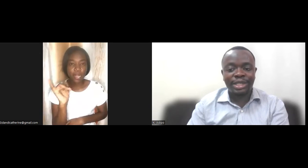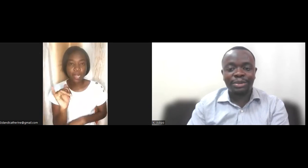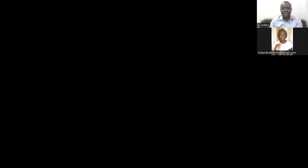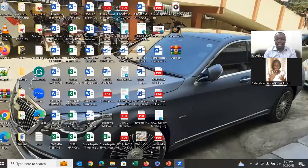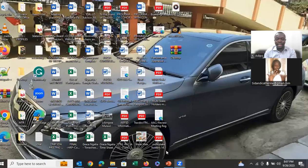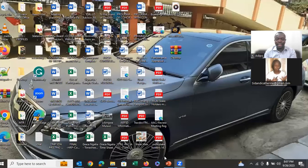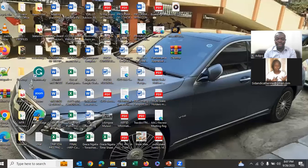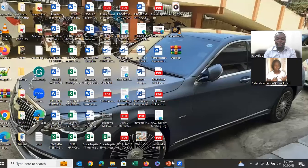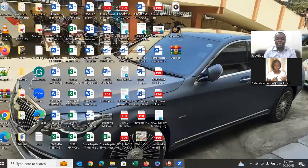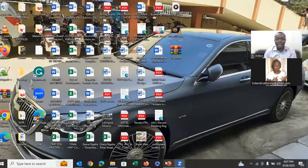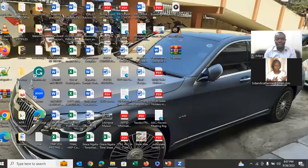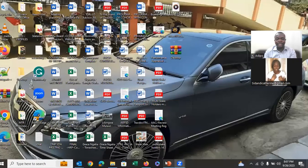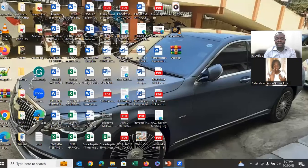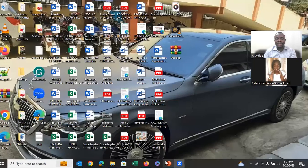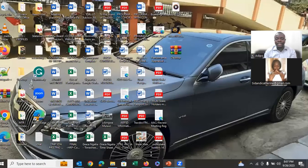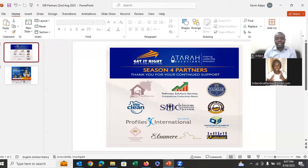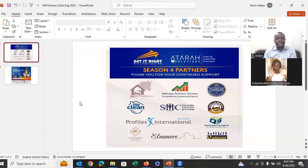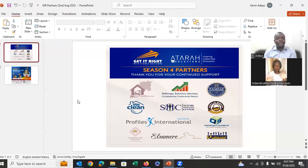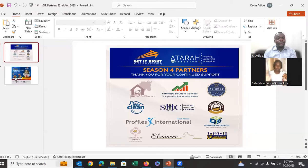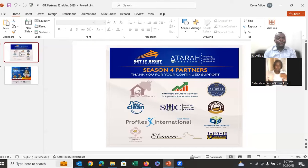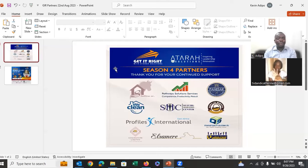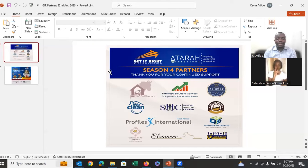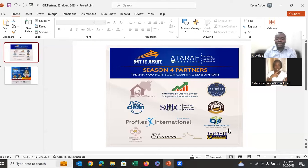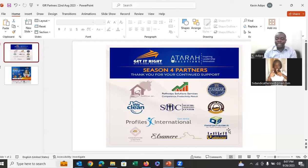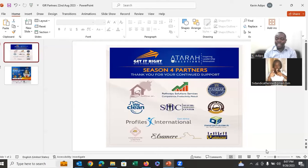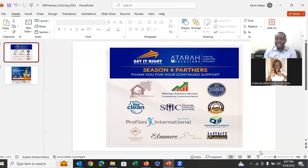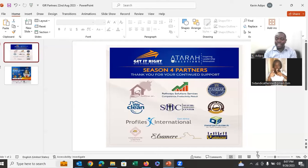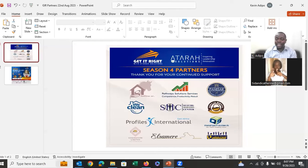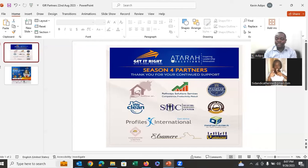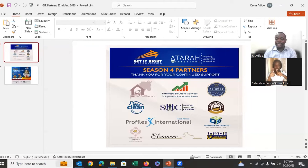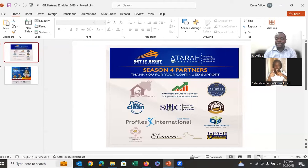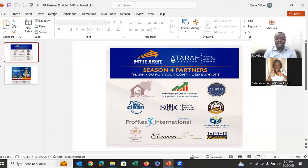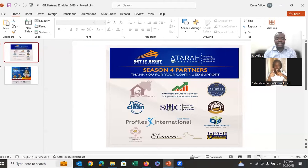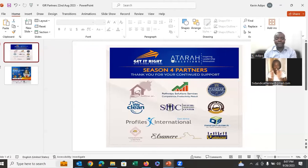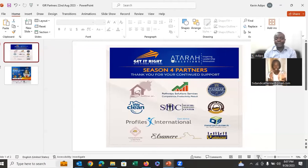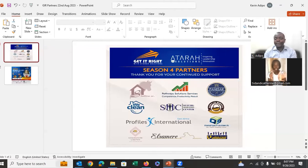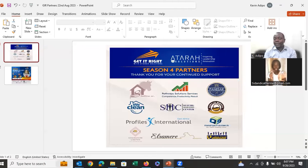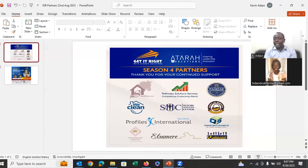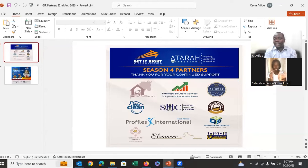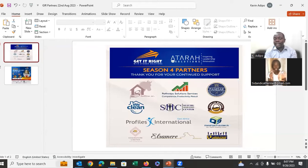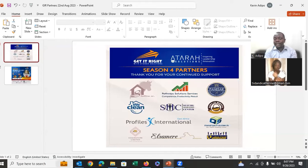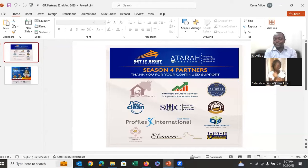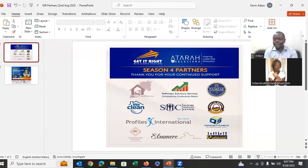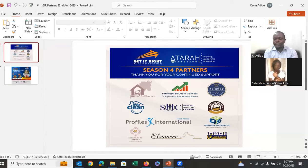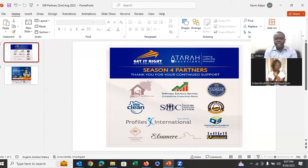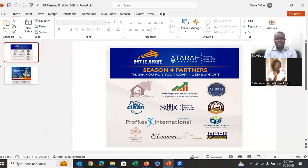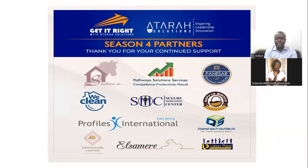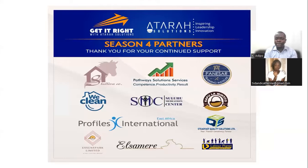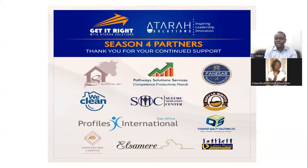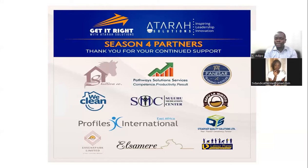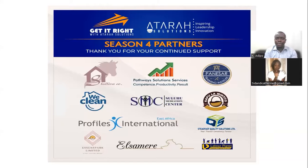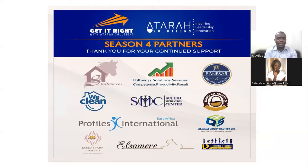journey, and we are so proud to be doing this every Tuesday.